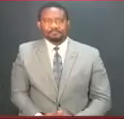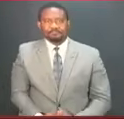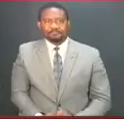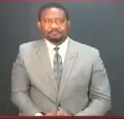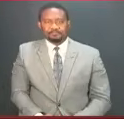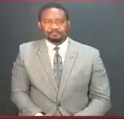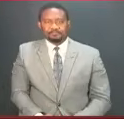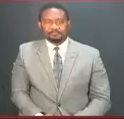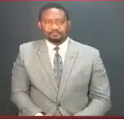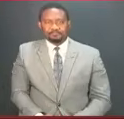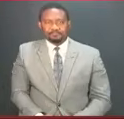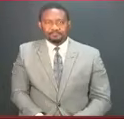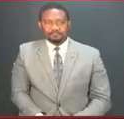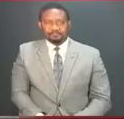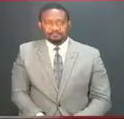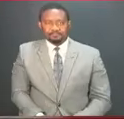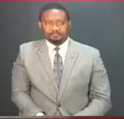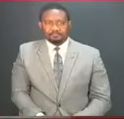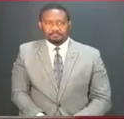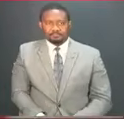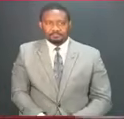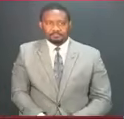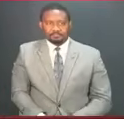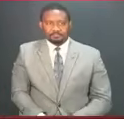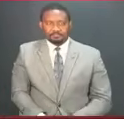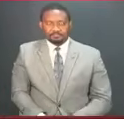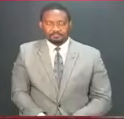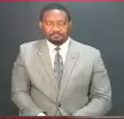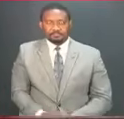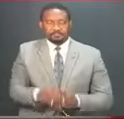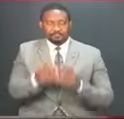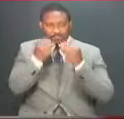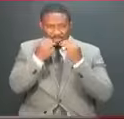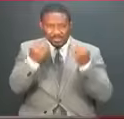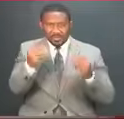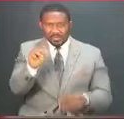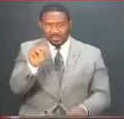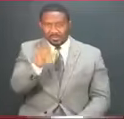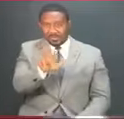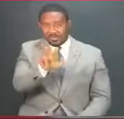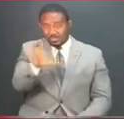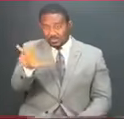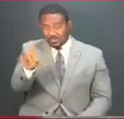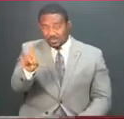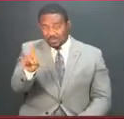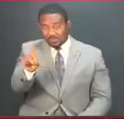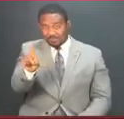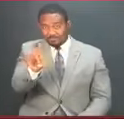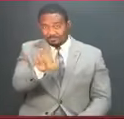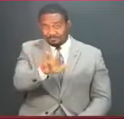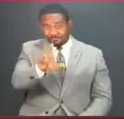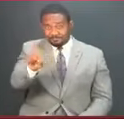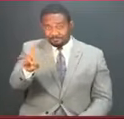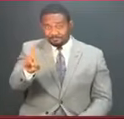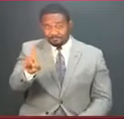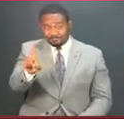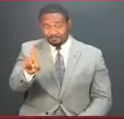Thank you, Mr. Speaker. Mr. Speaker, let's take motion number 31. Motion number 31.